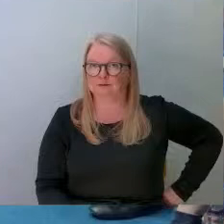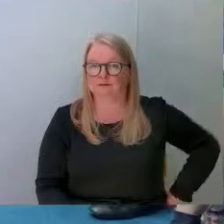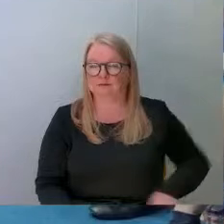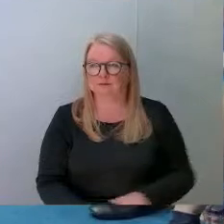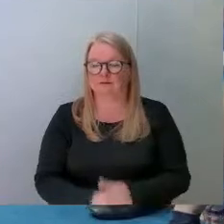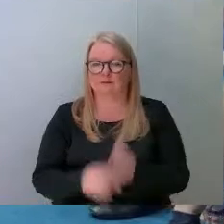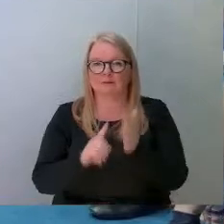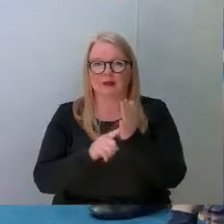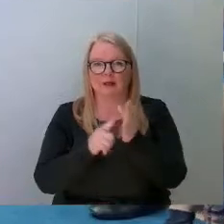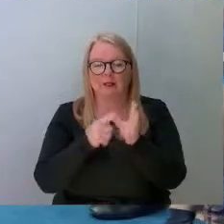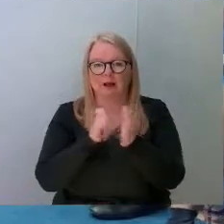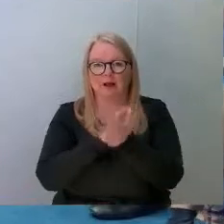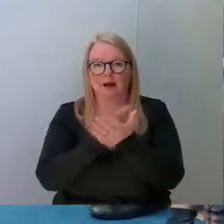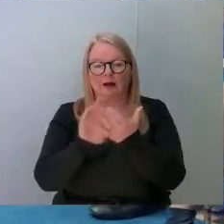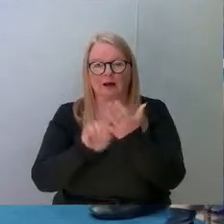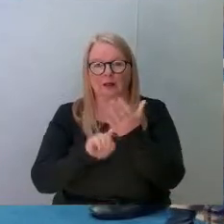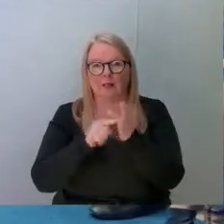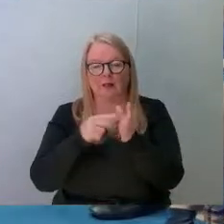Lachlan Shaw.